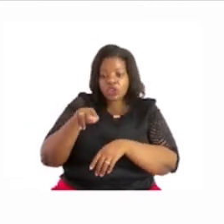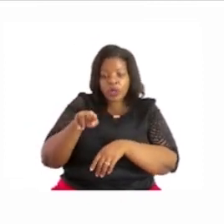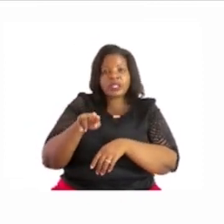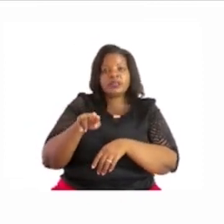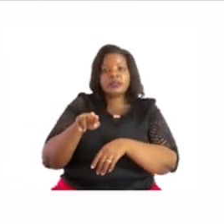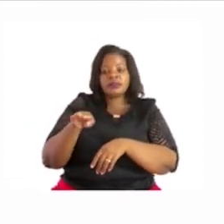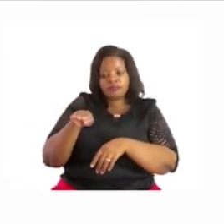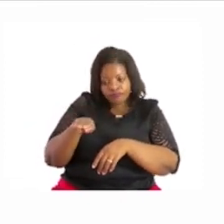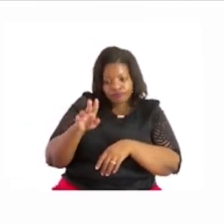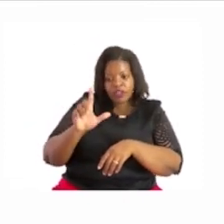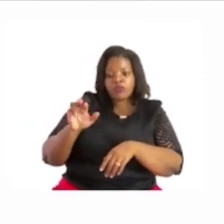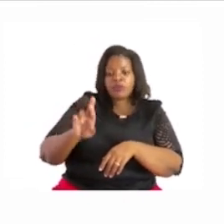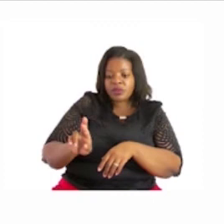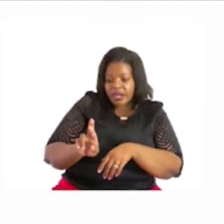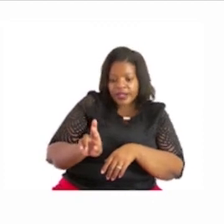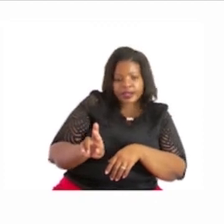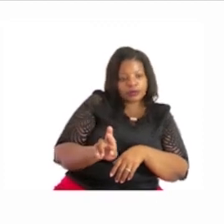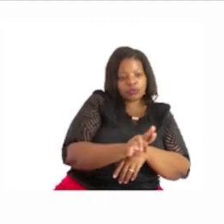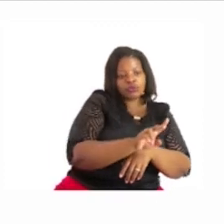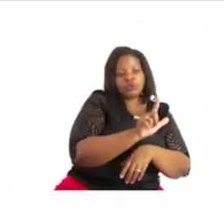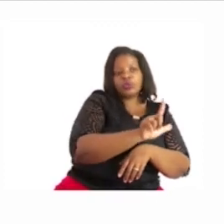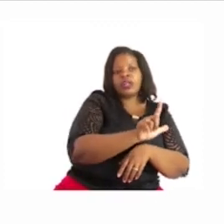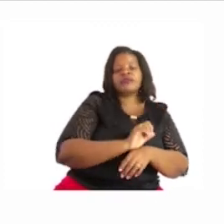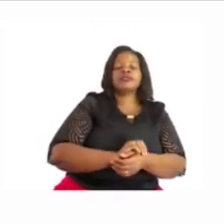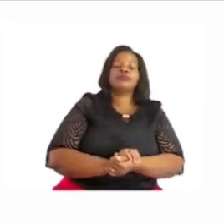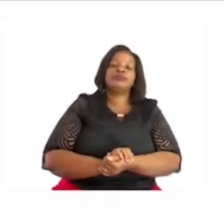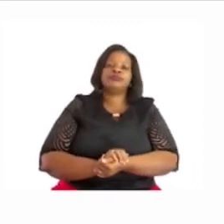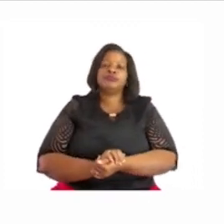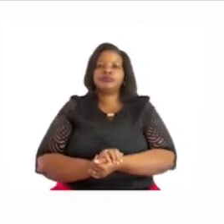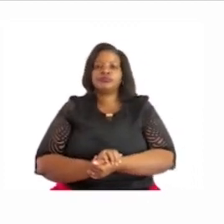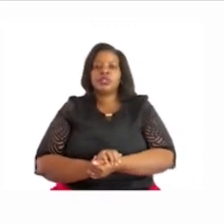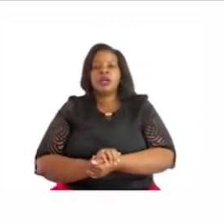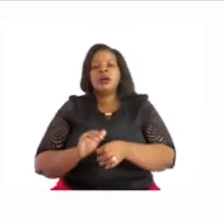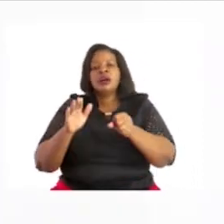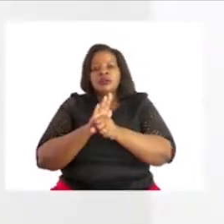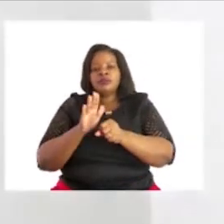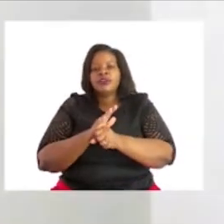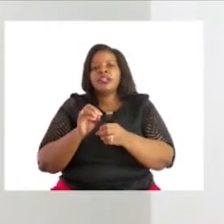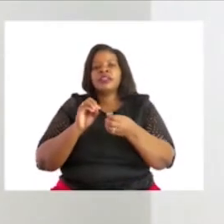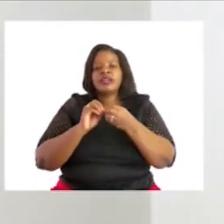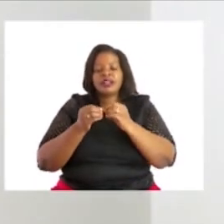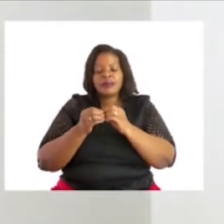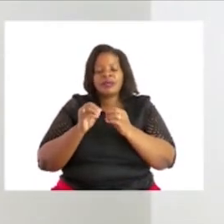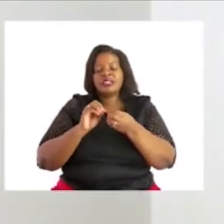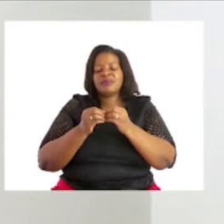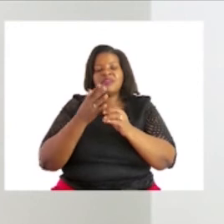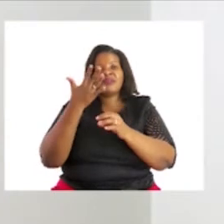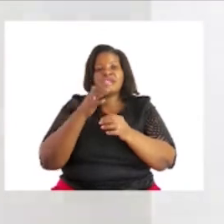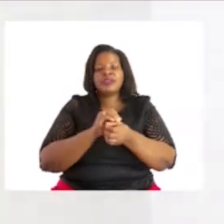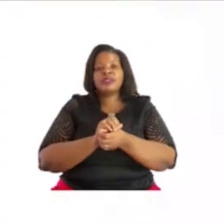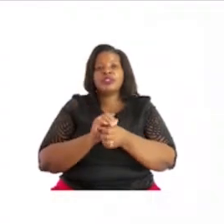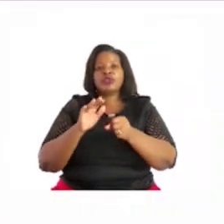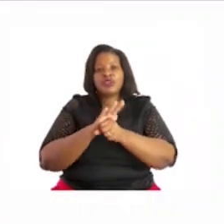right to left. Number 5, fill in the numbers in the spaces. So this